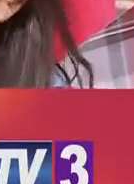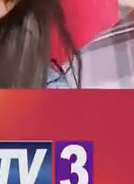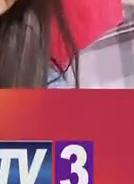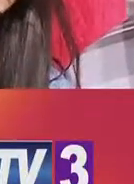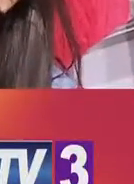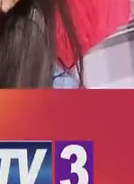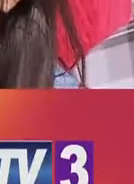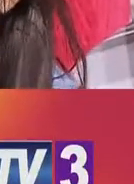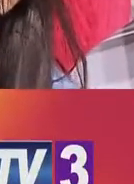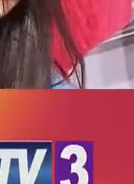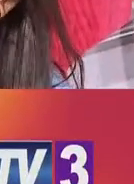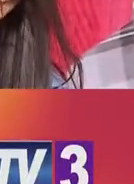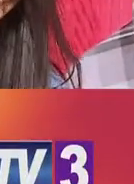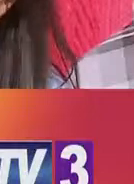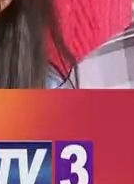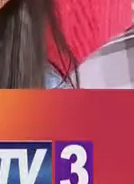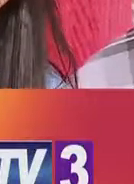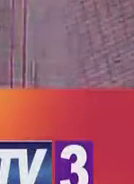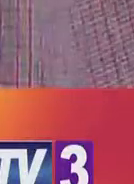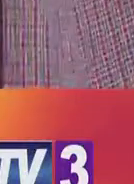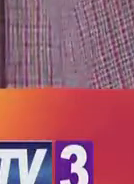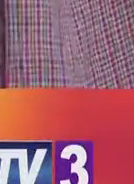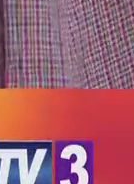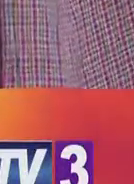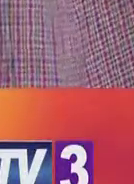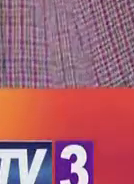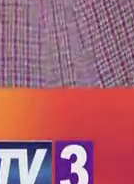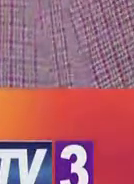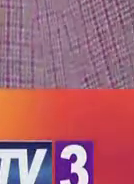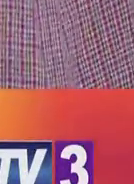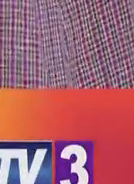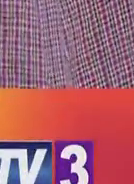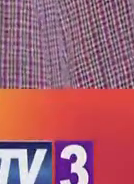Victor told me that the bosses weren't good people.